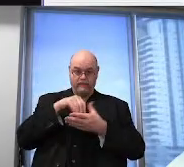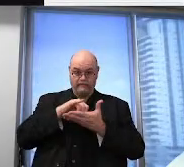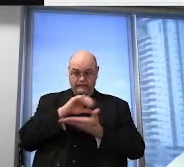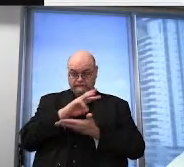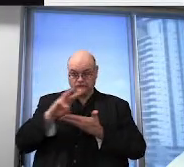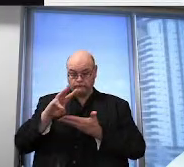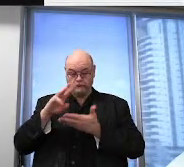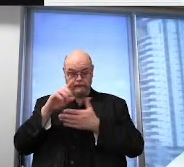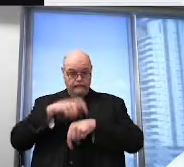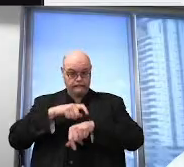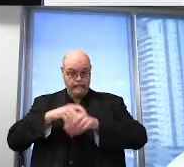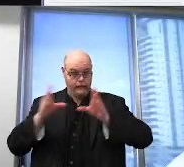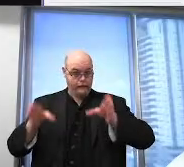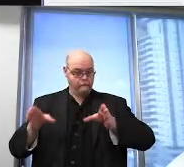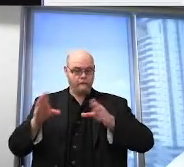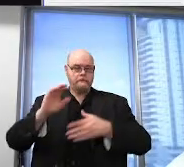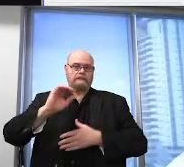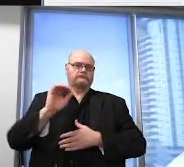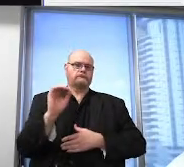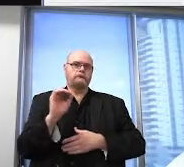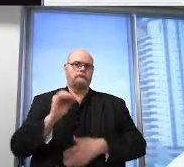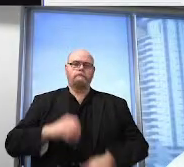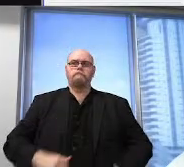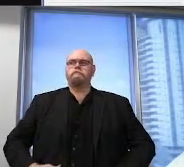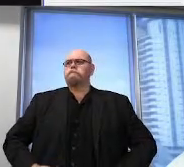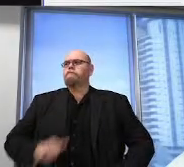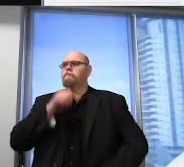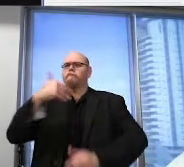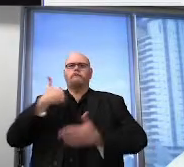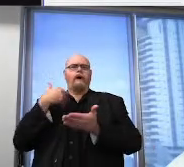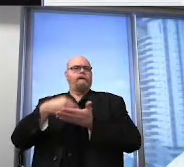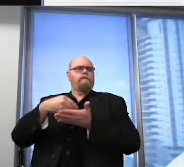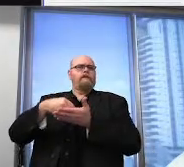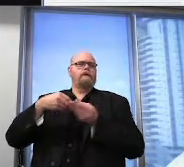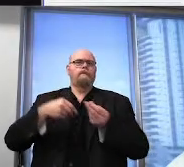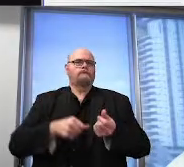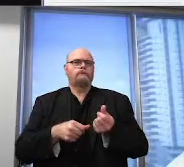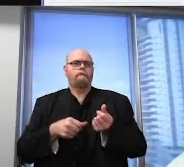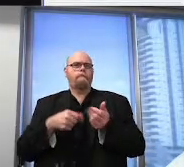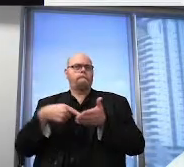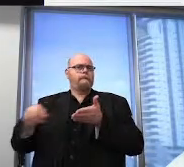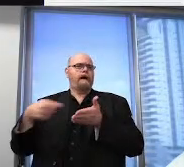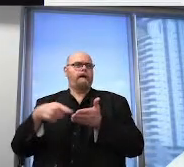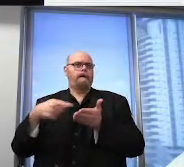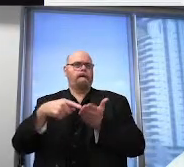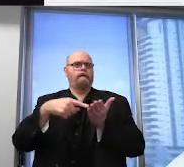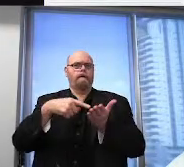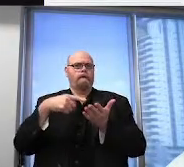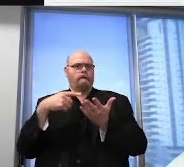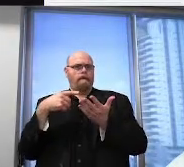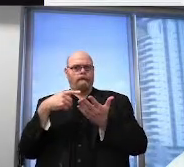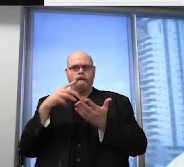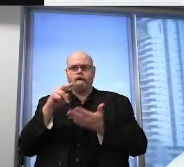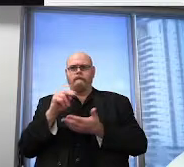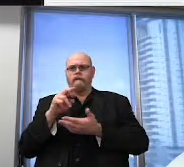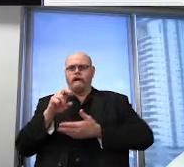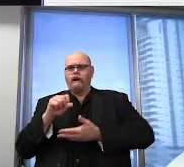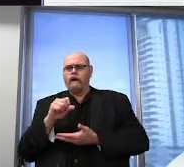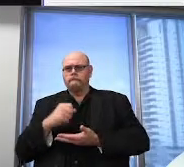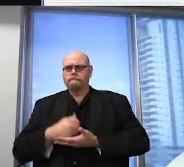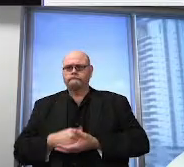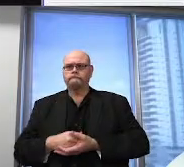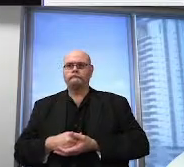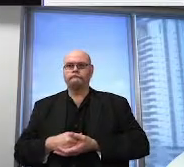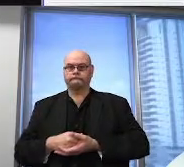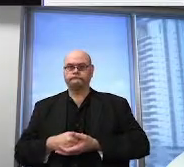period, yes, that's correct. We do not have the cash funding to actually pay the vendors right now. We're in significant debt to